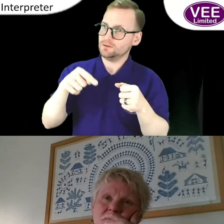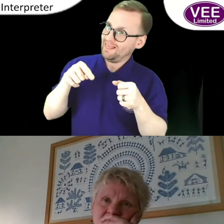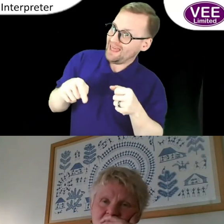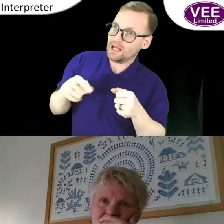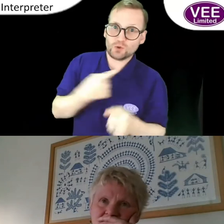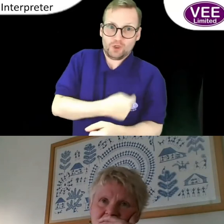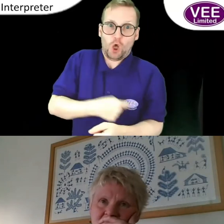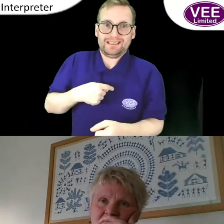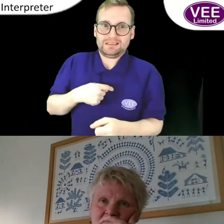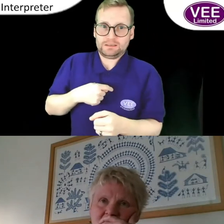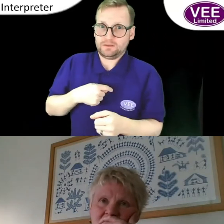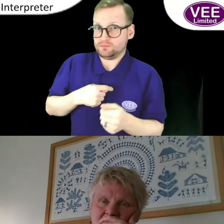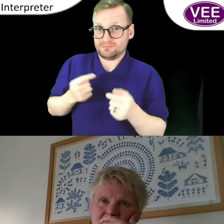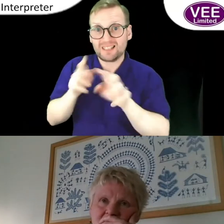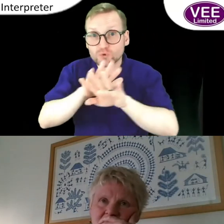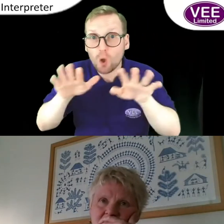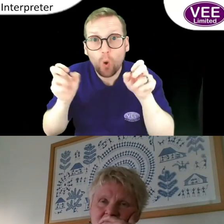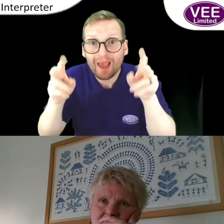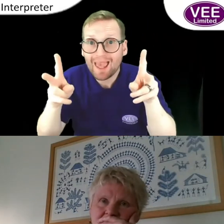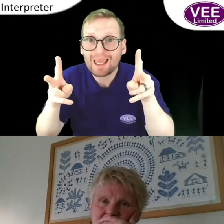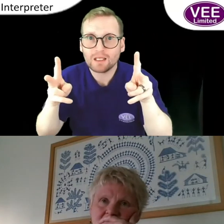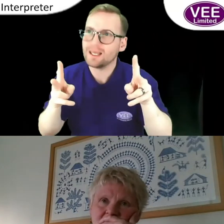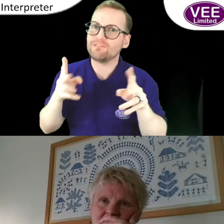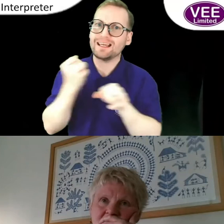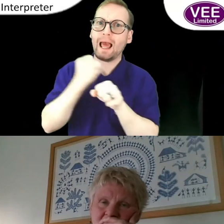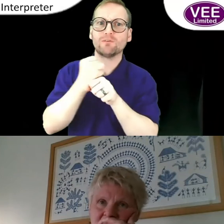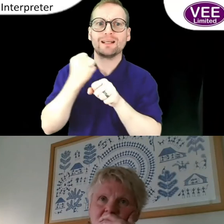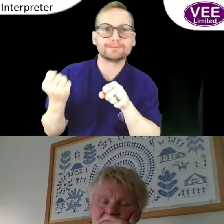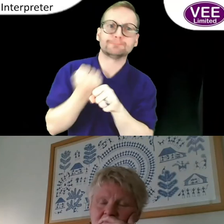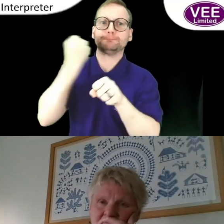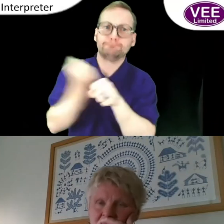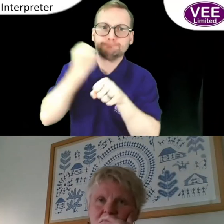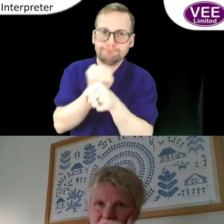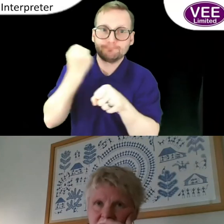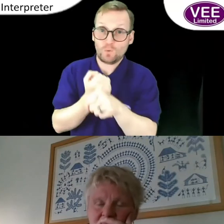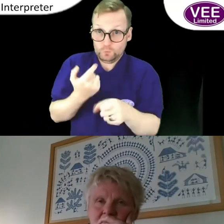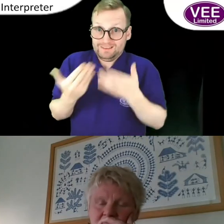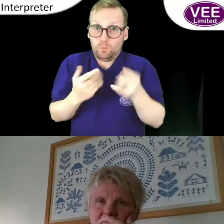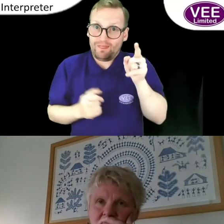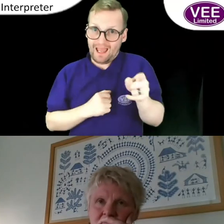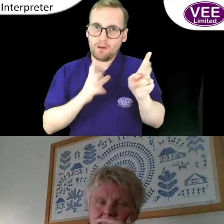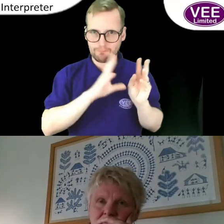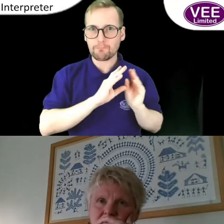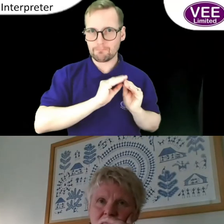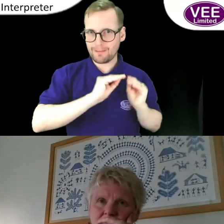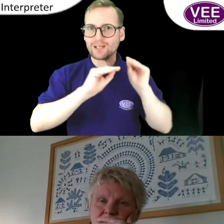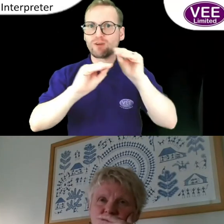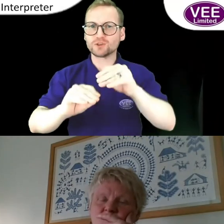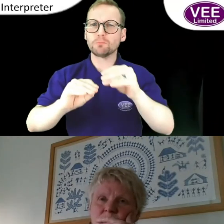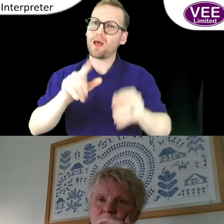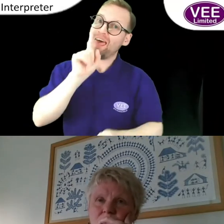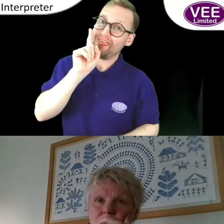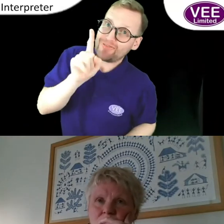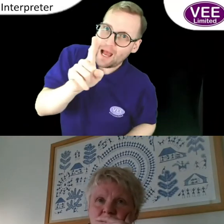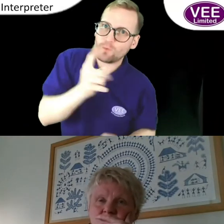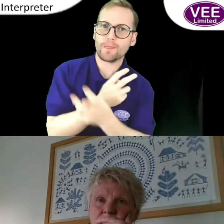not okay, and that if we were to have a gallery redevelopment, that's very much what we would address. And I think, but that is the thing with